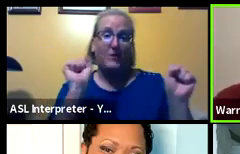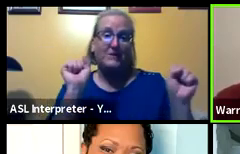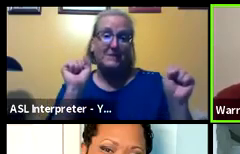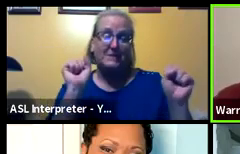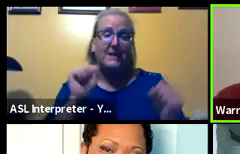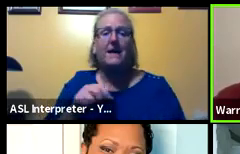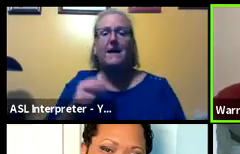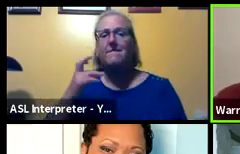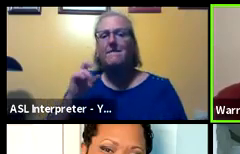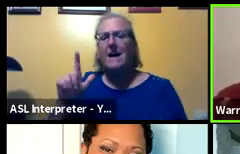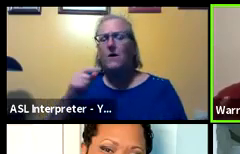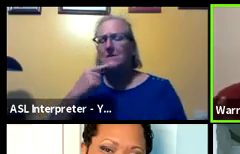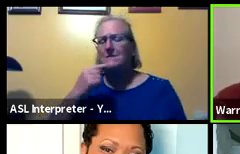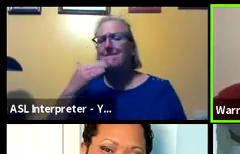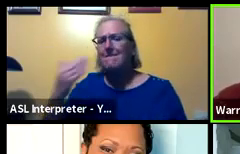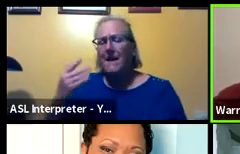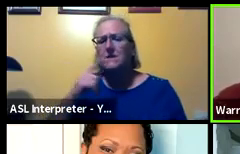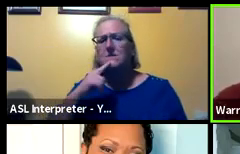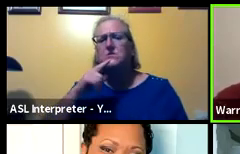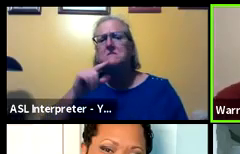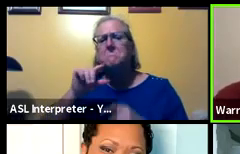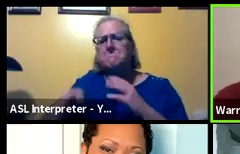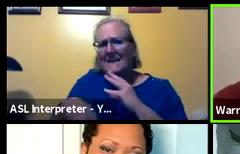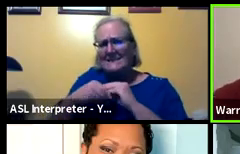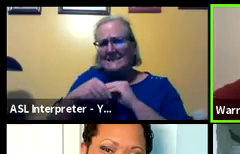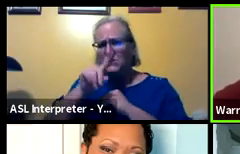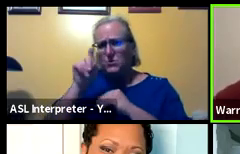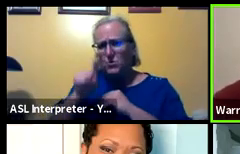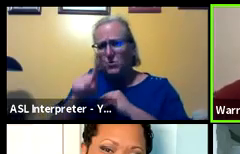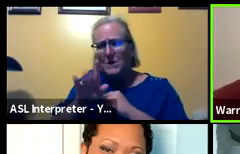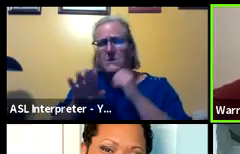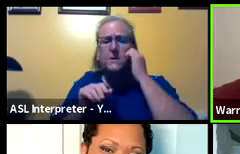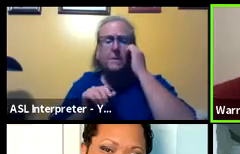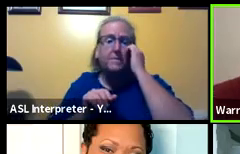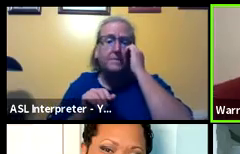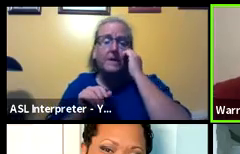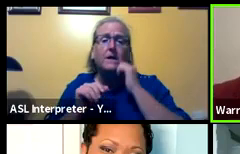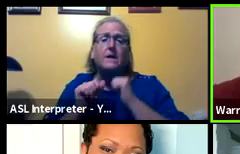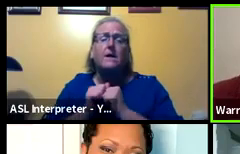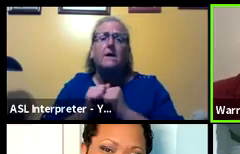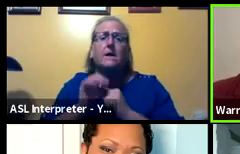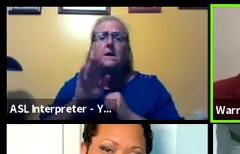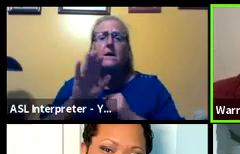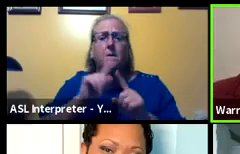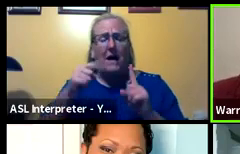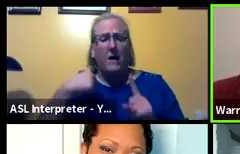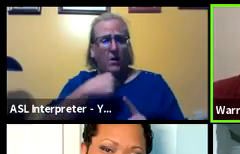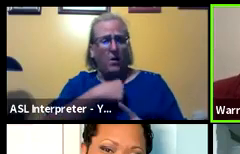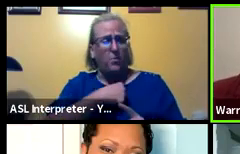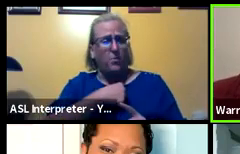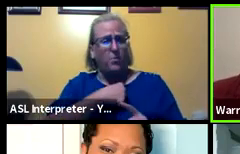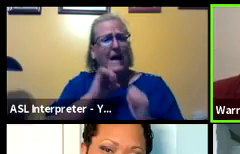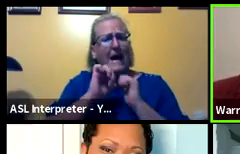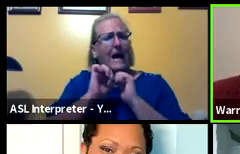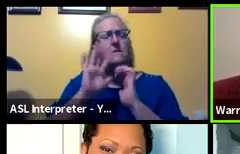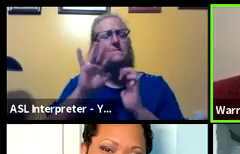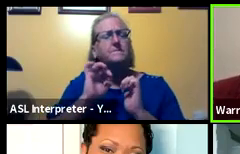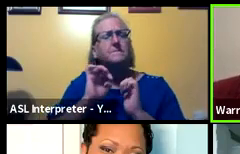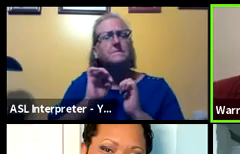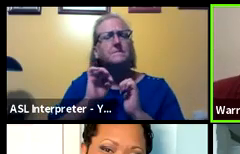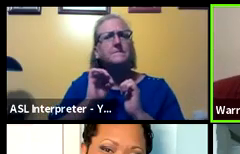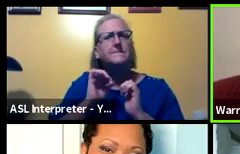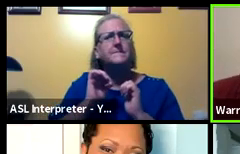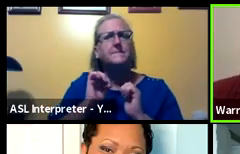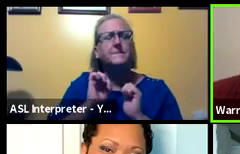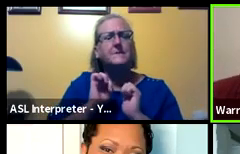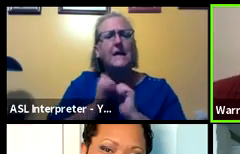you. Just a follow-on question, if no one else has a question right now, but are we looking, how are we looking